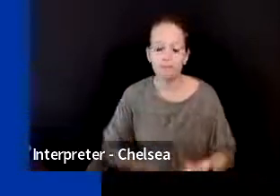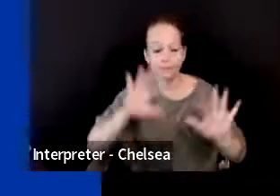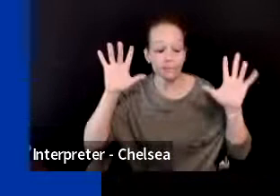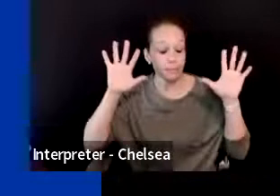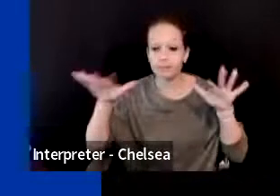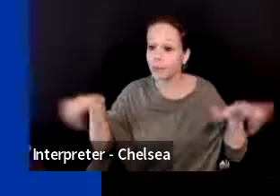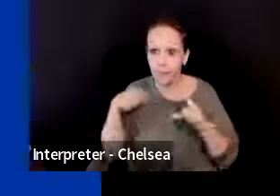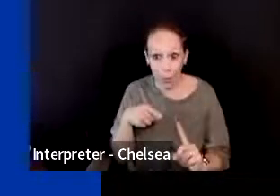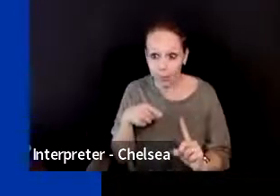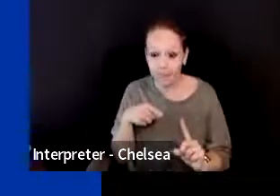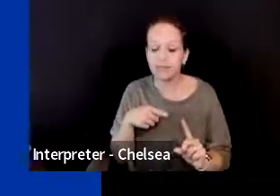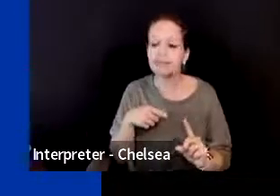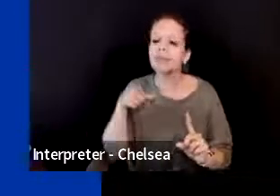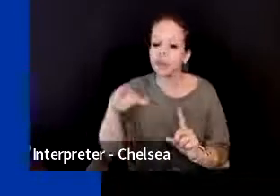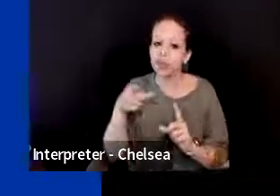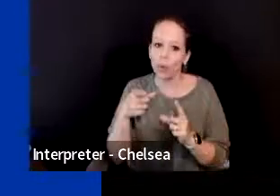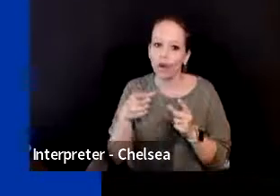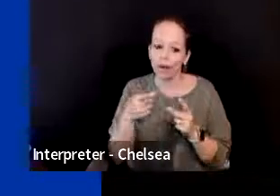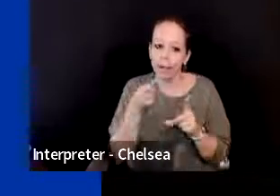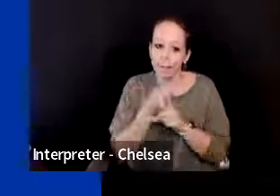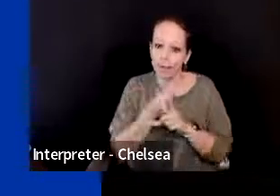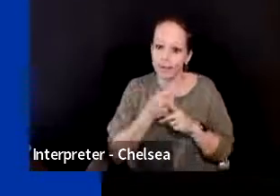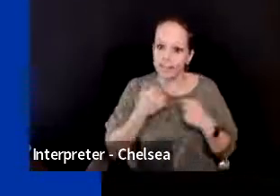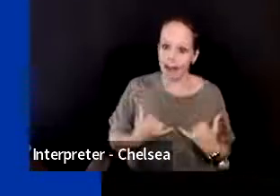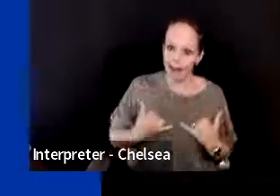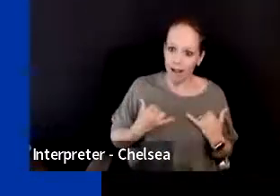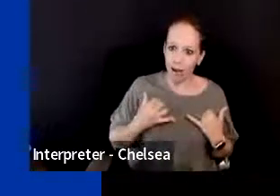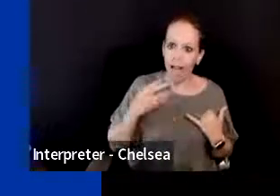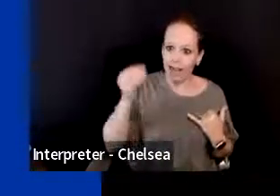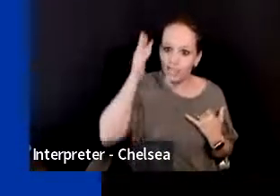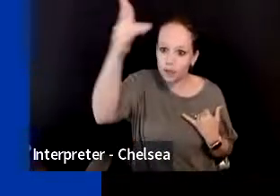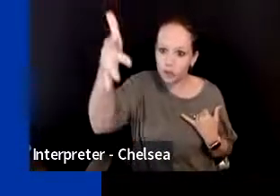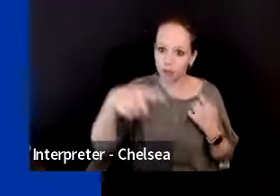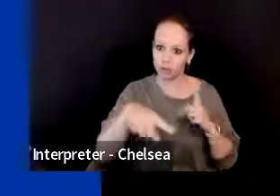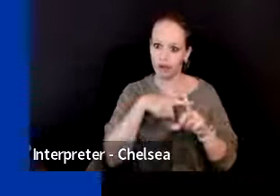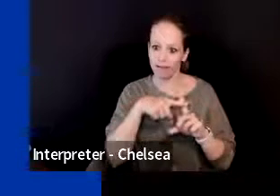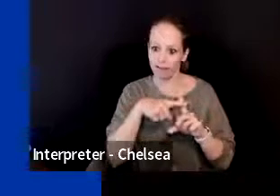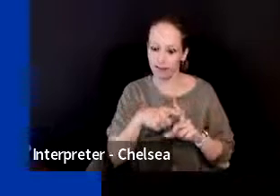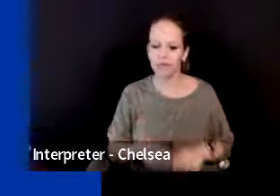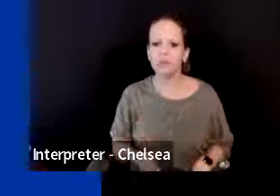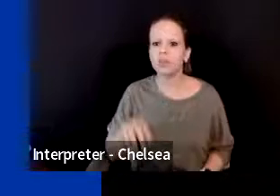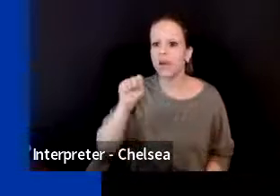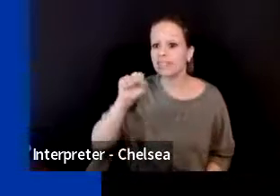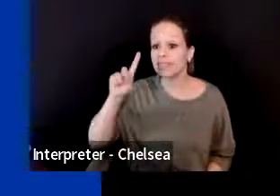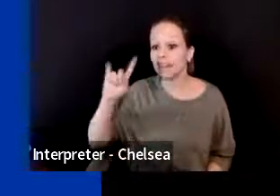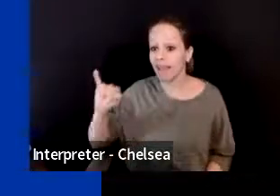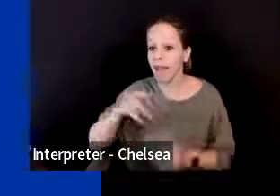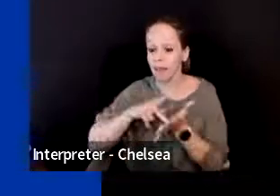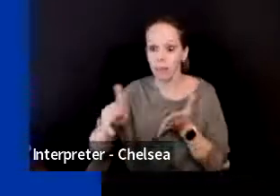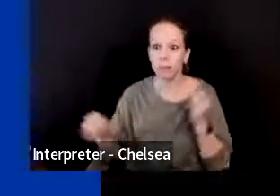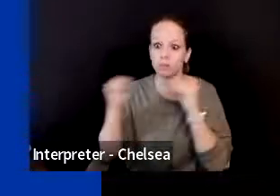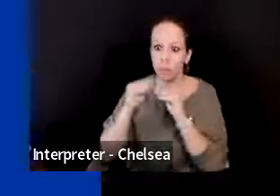you're affecting your present in a positive way and your future. So her SSDI payment was more than